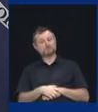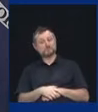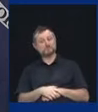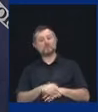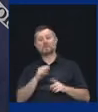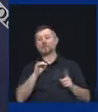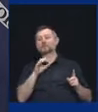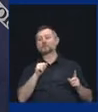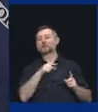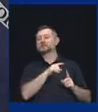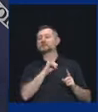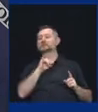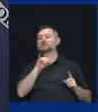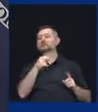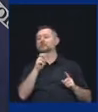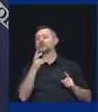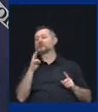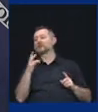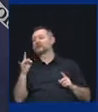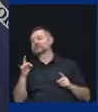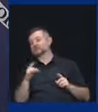17th, 18th. 13 days?